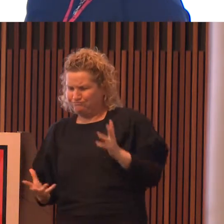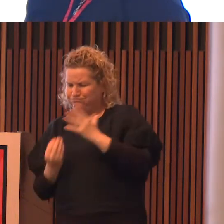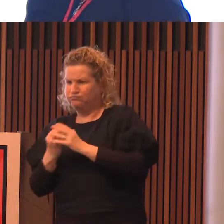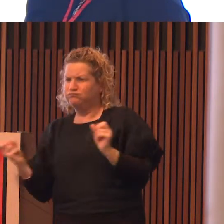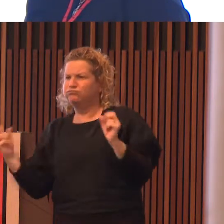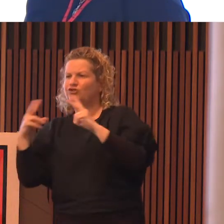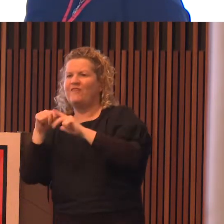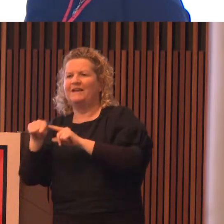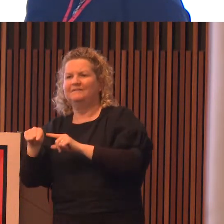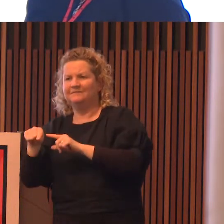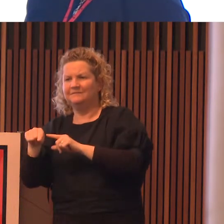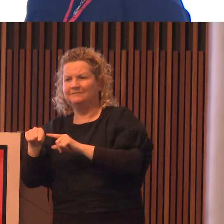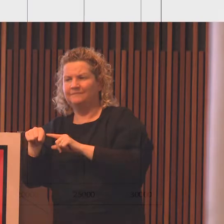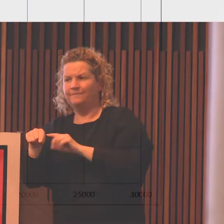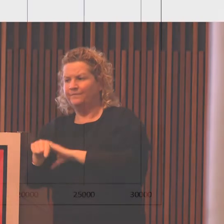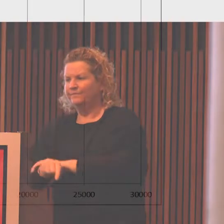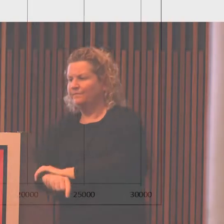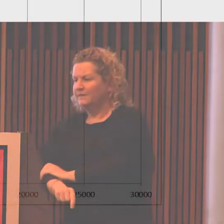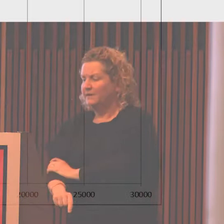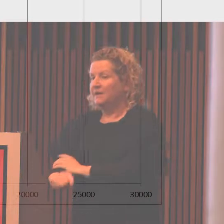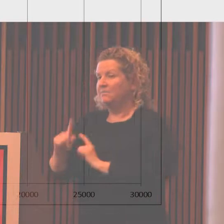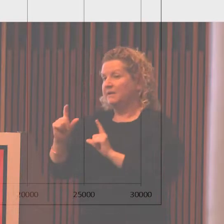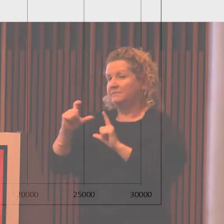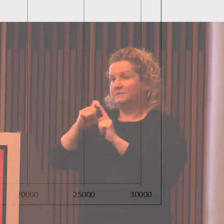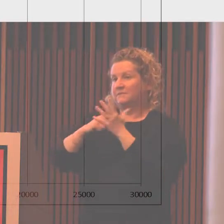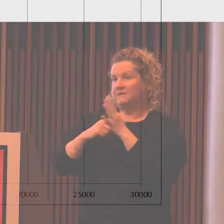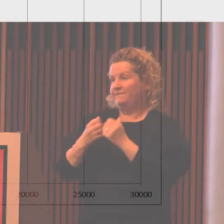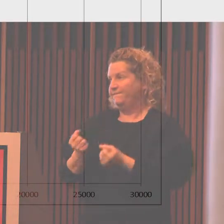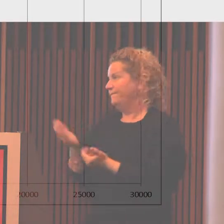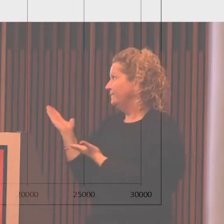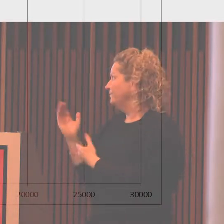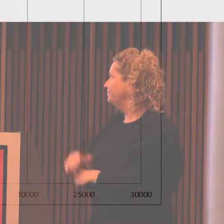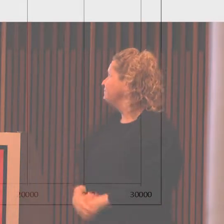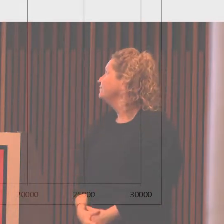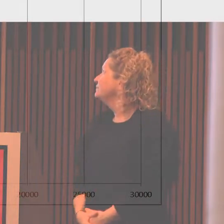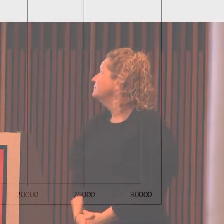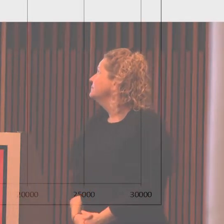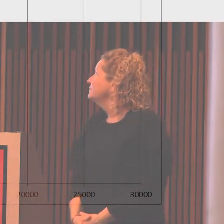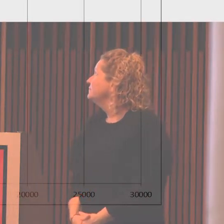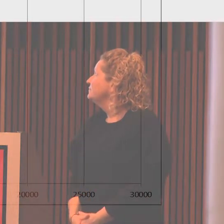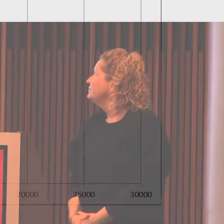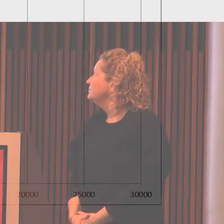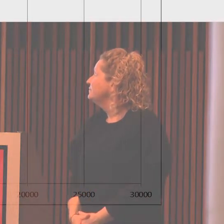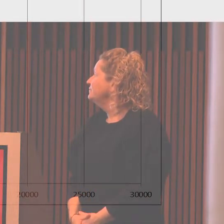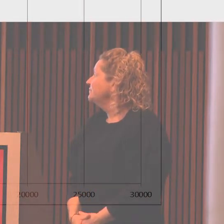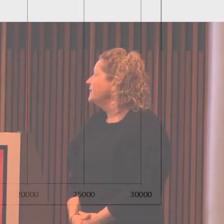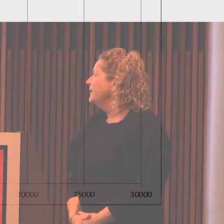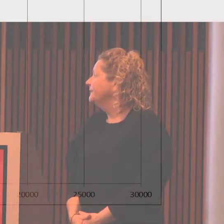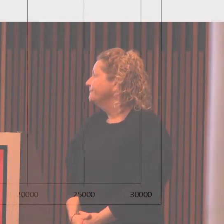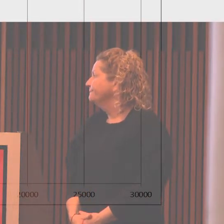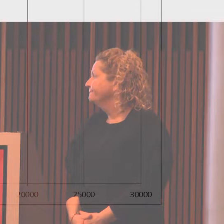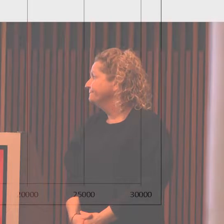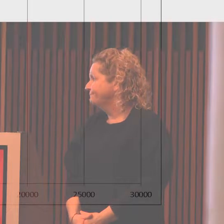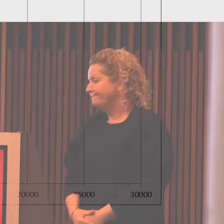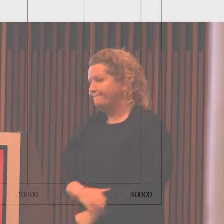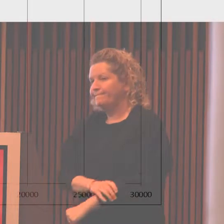slides. People who are interested, we can discuss them later. What it is, this is the data,